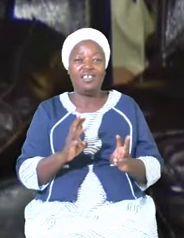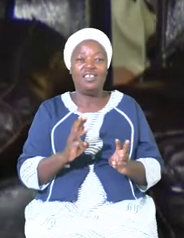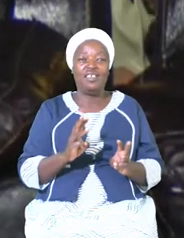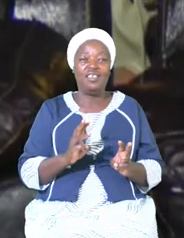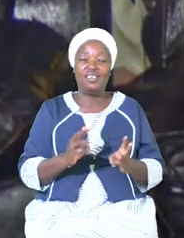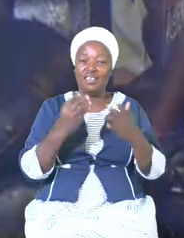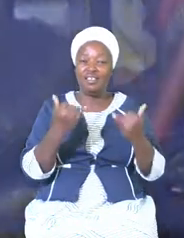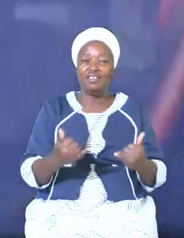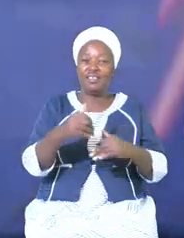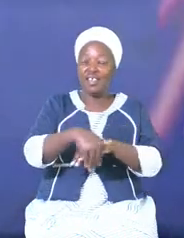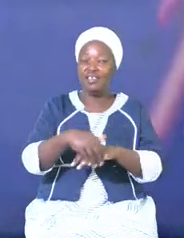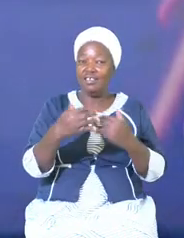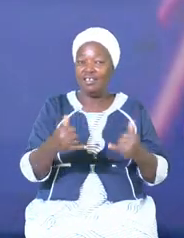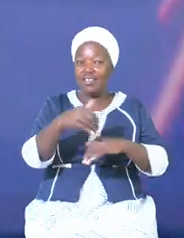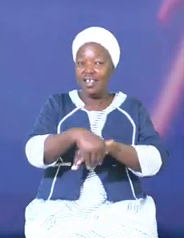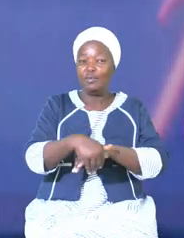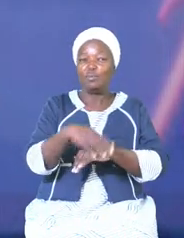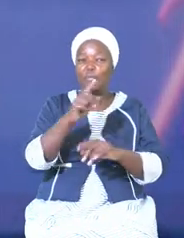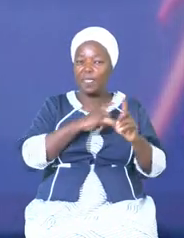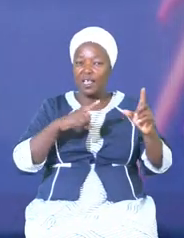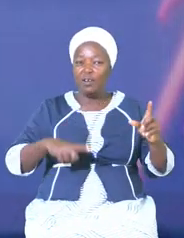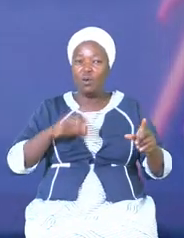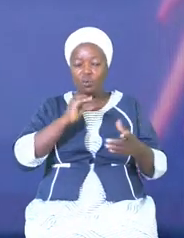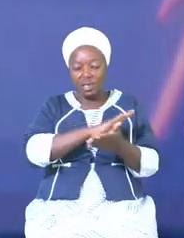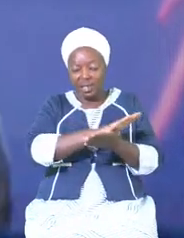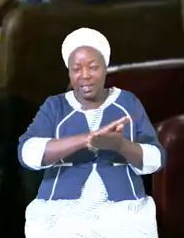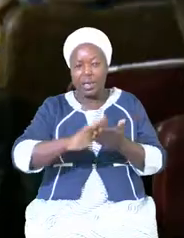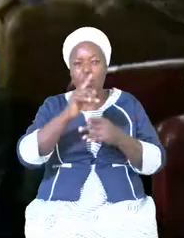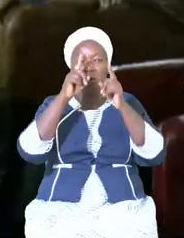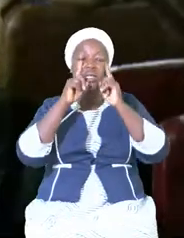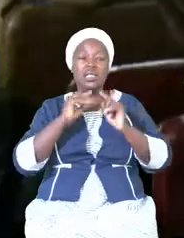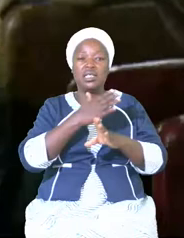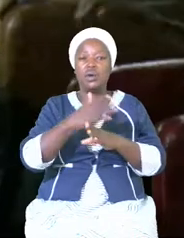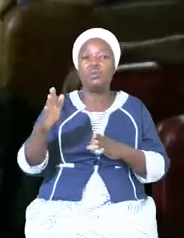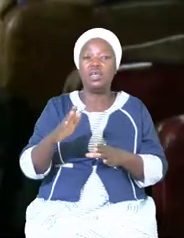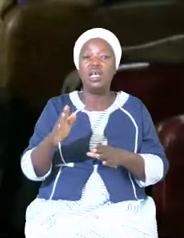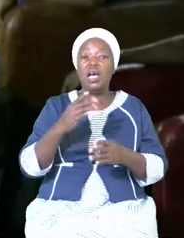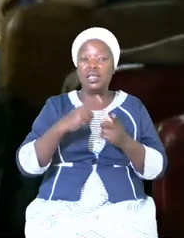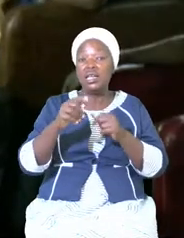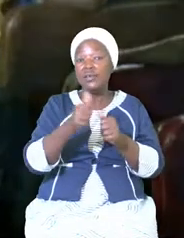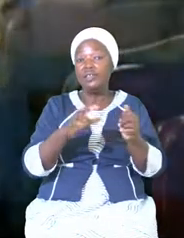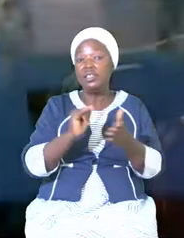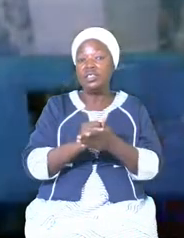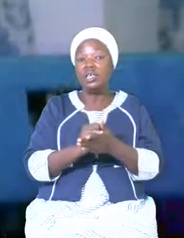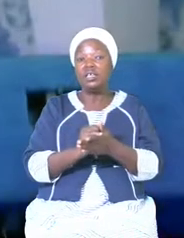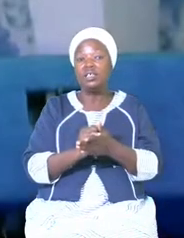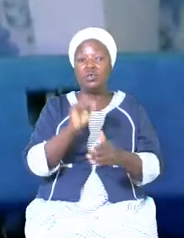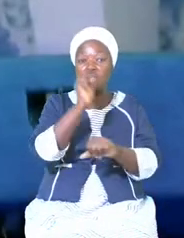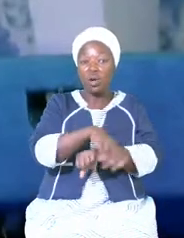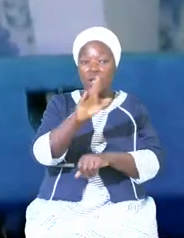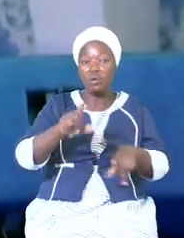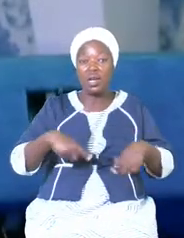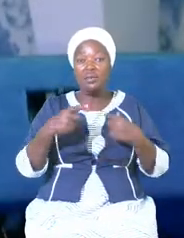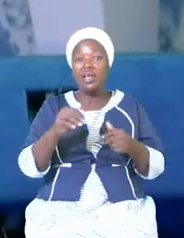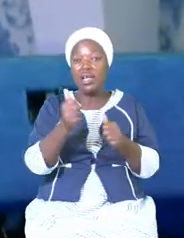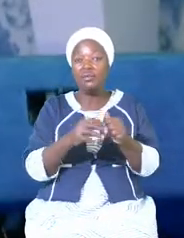Tonight, tonight, the Lord will wipe your tears away. And everything that dominated your life, anything